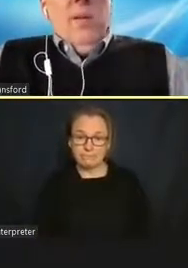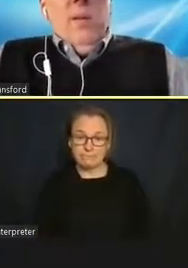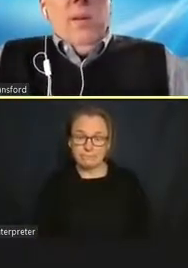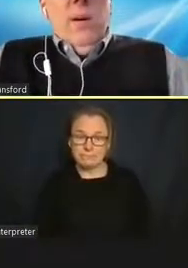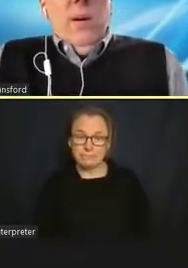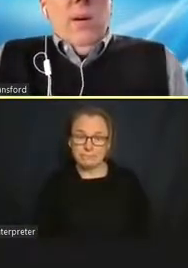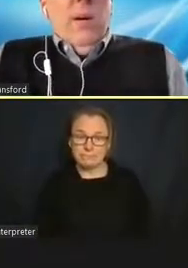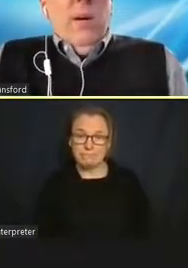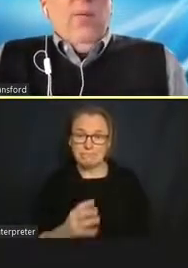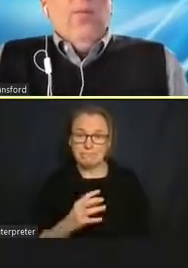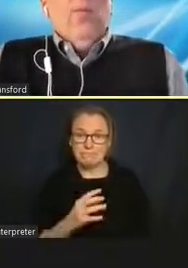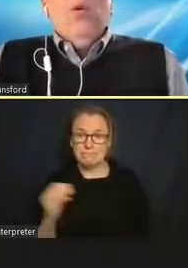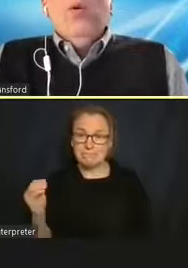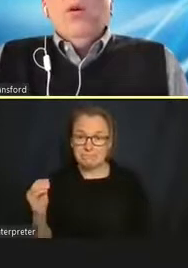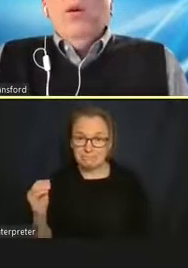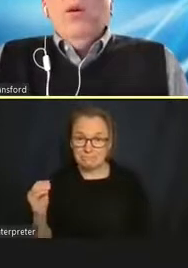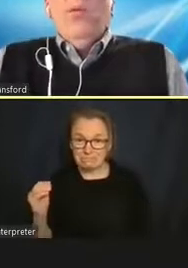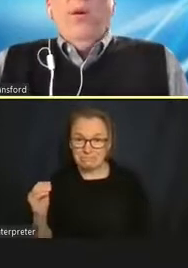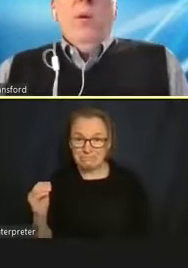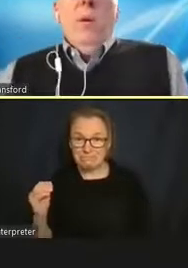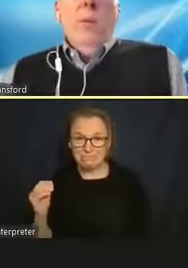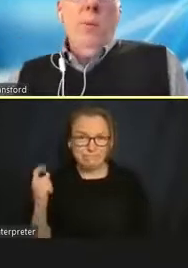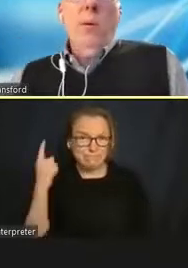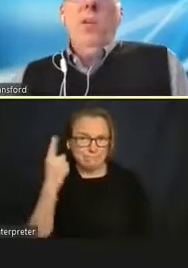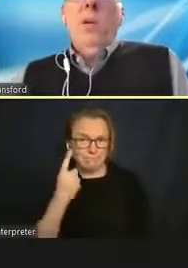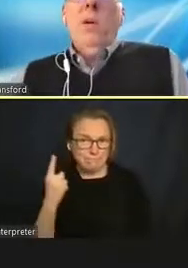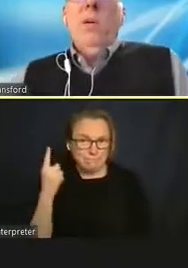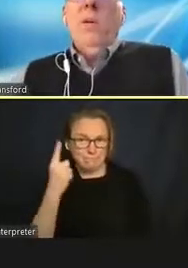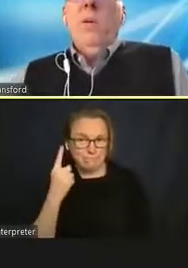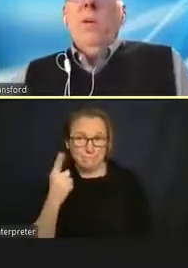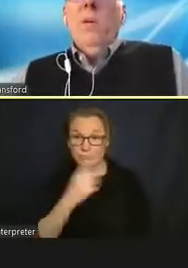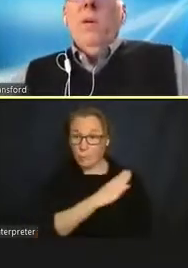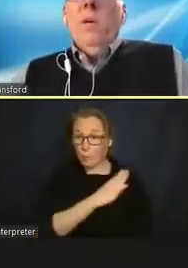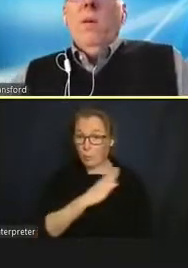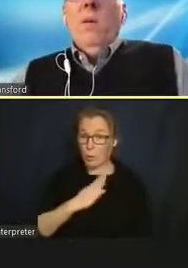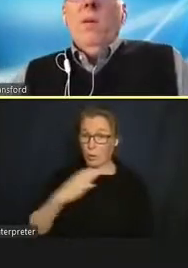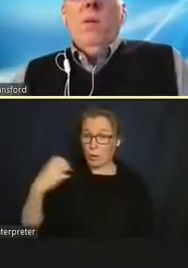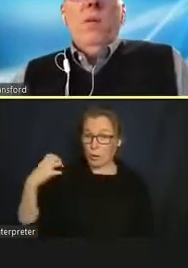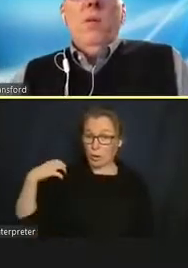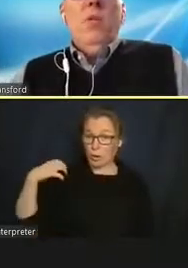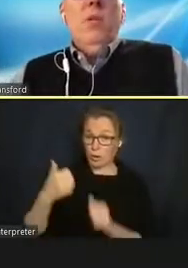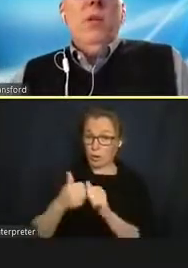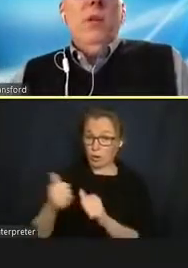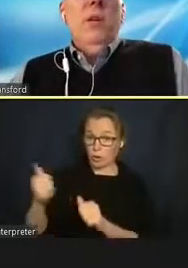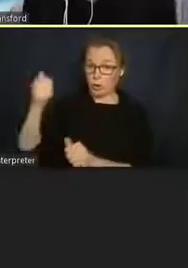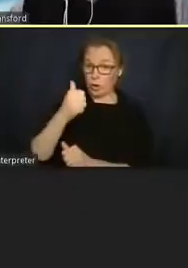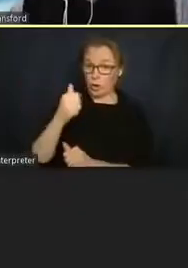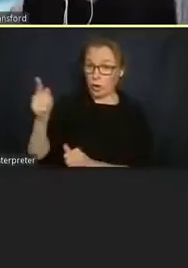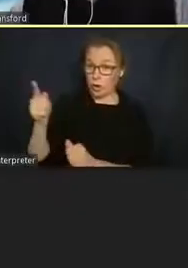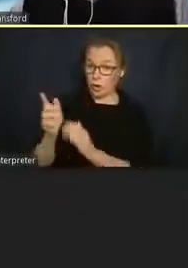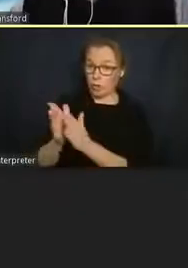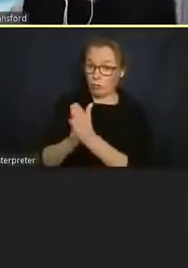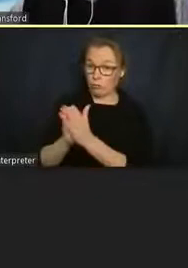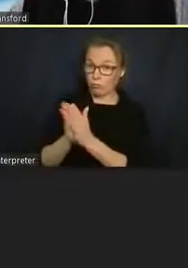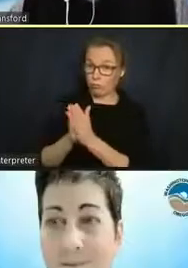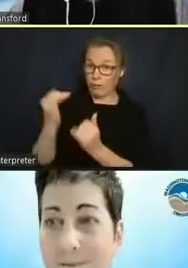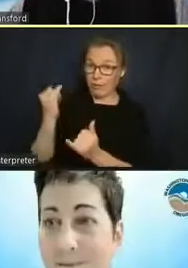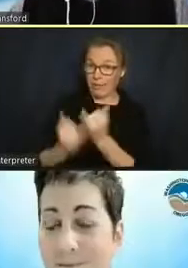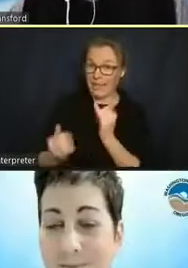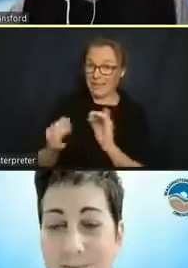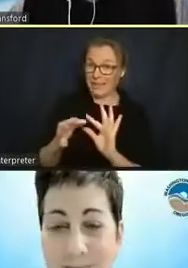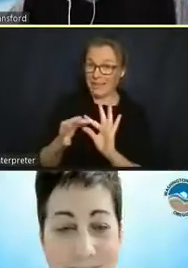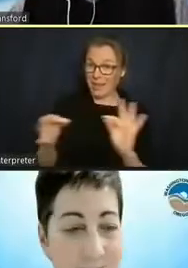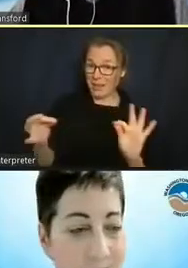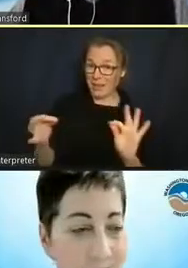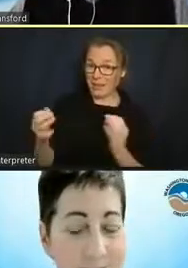And I'm wondering if our board chair is interested in